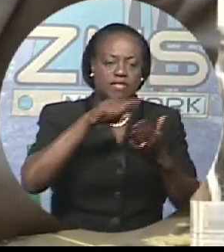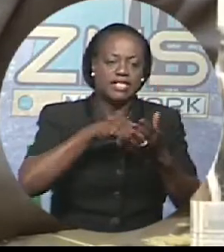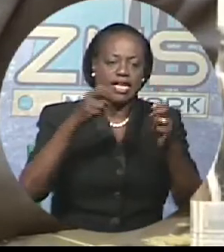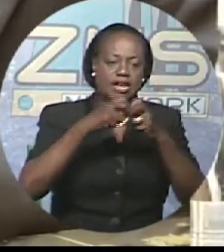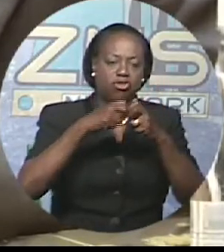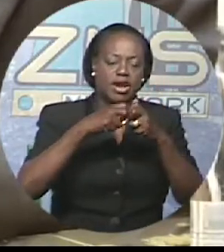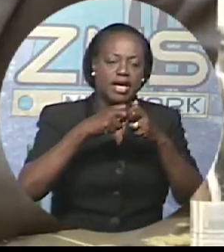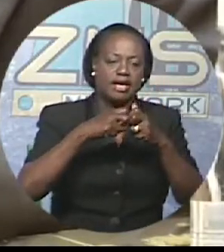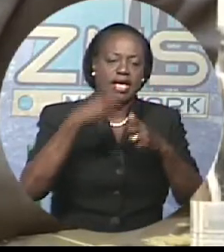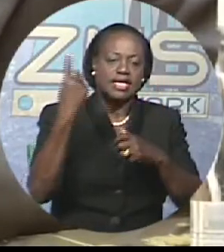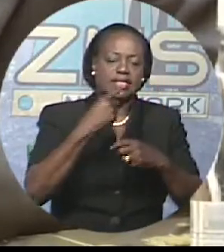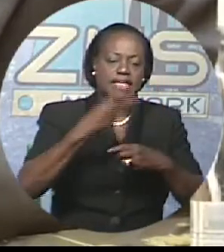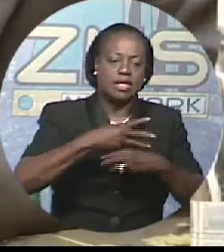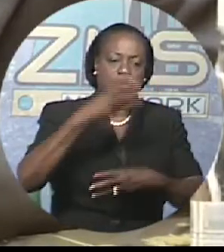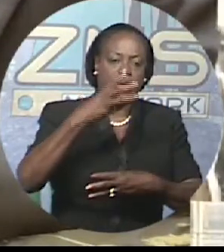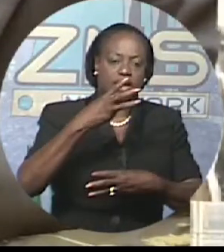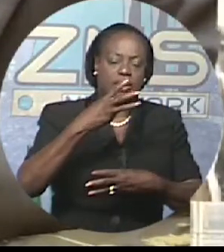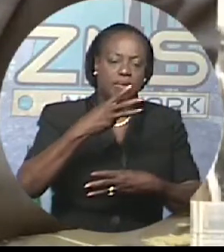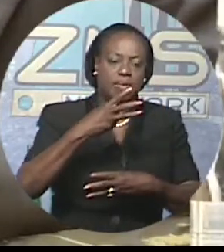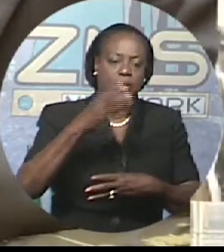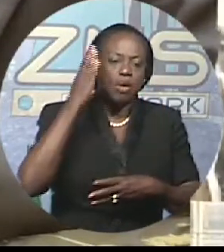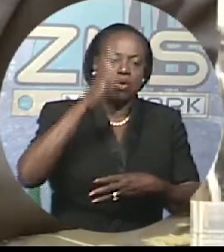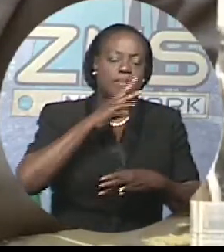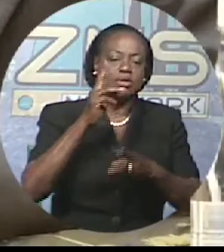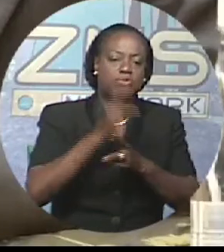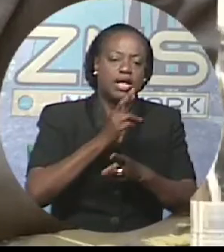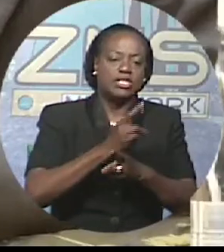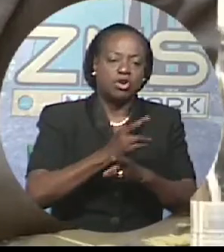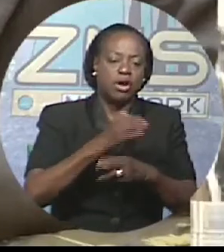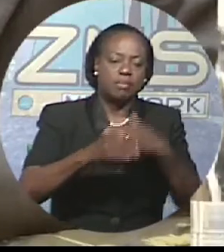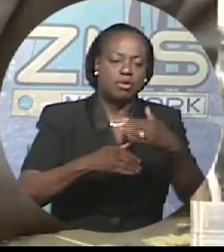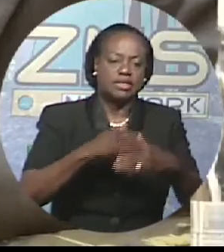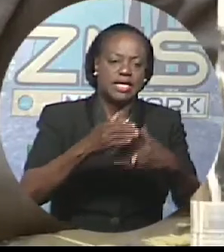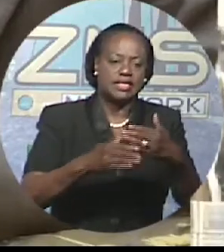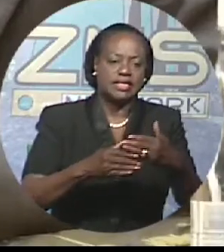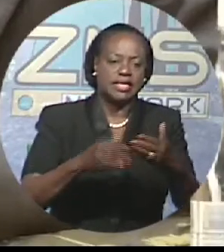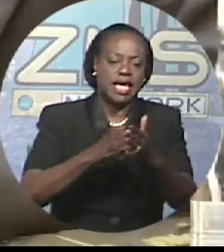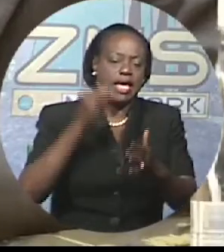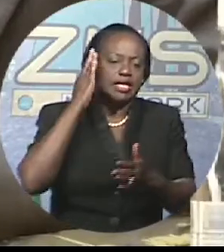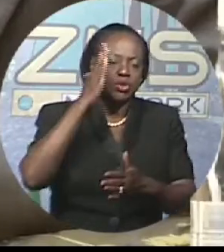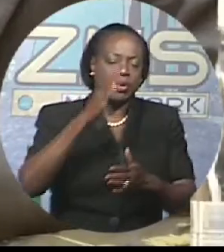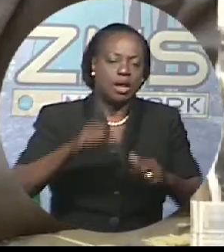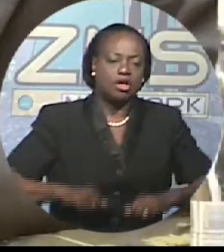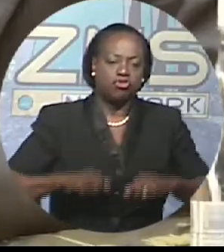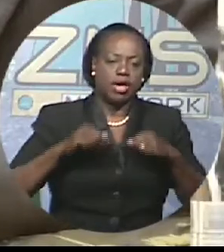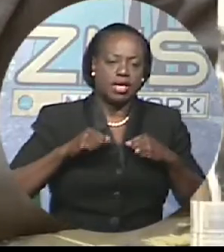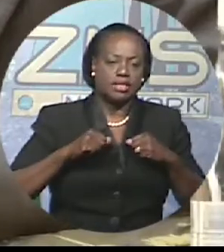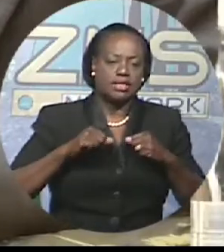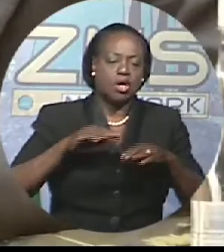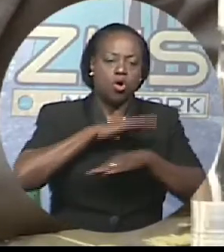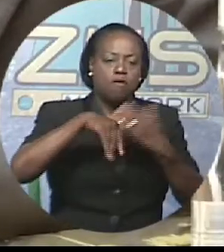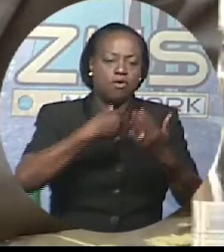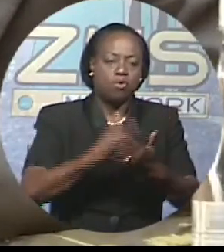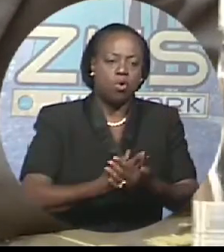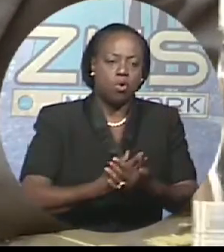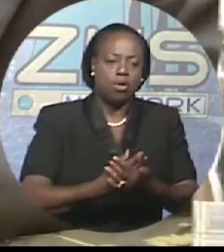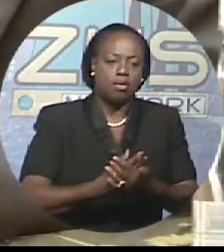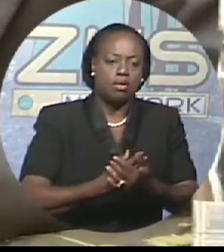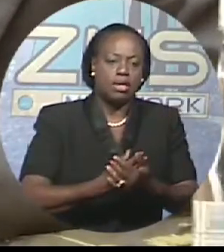the future of revenue collection across all agencies will be guided by more audit-based interventions rather than